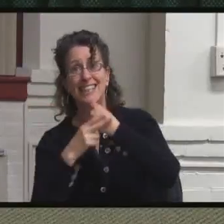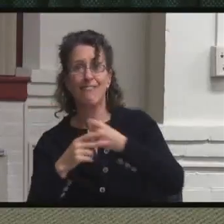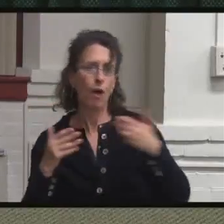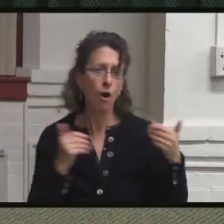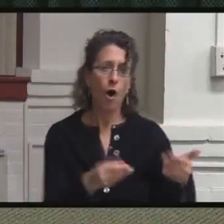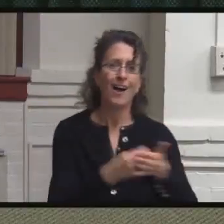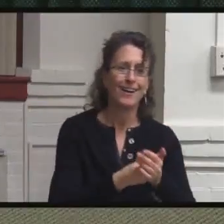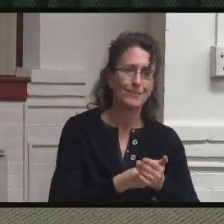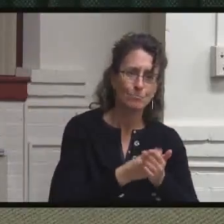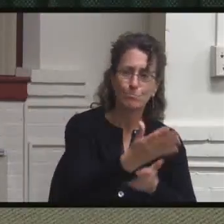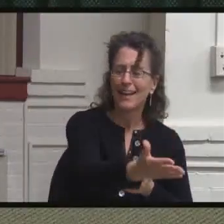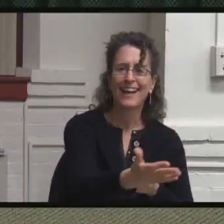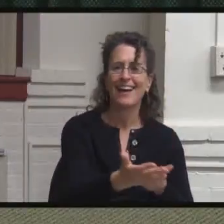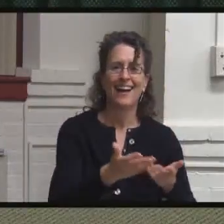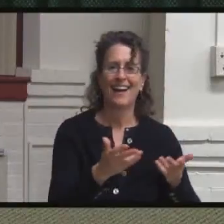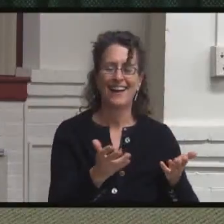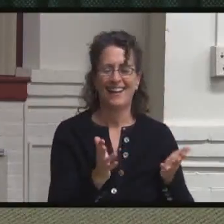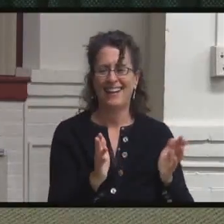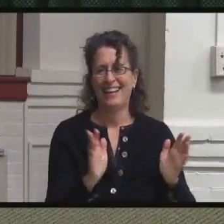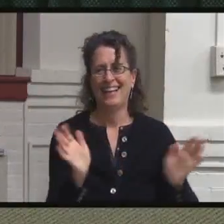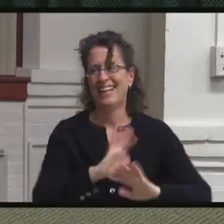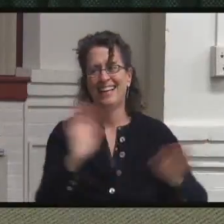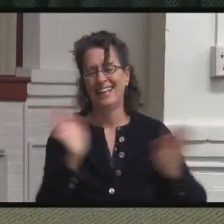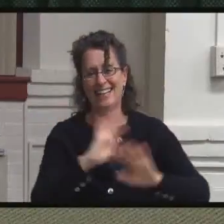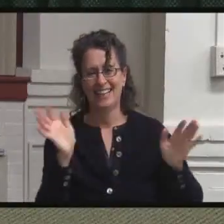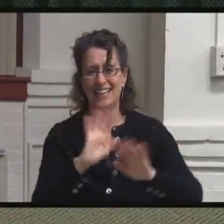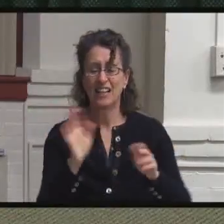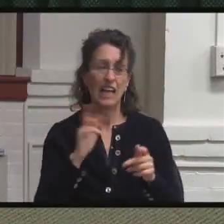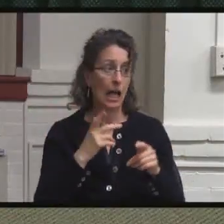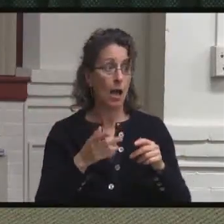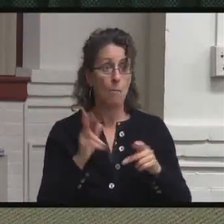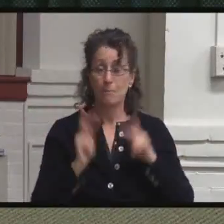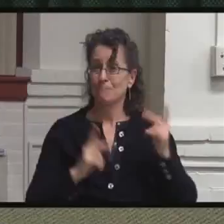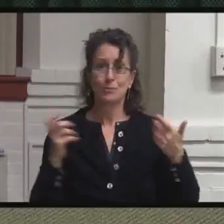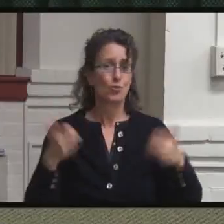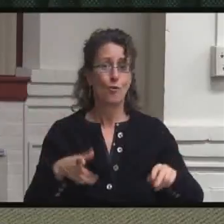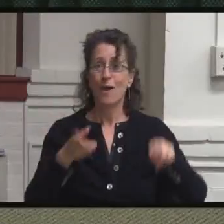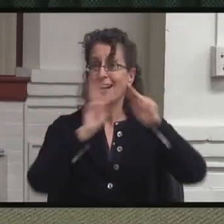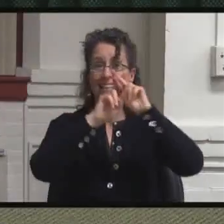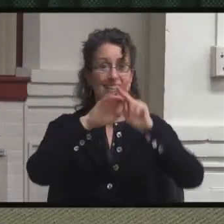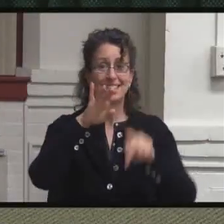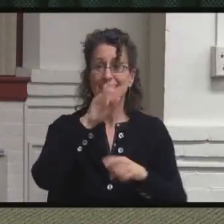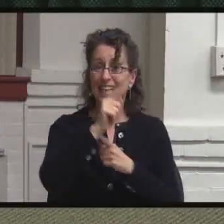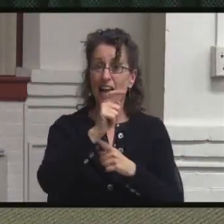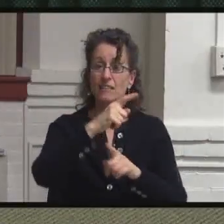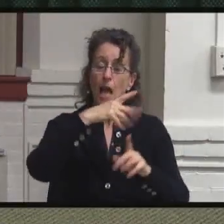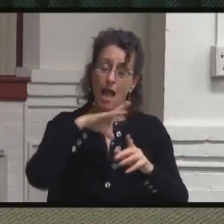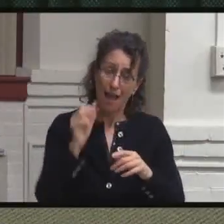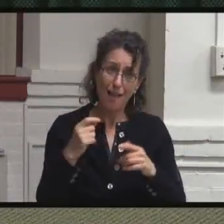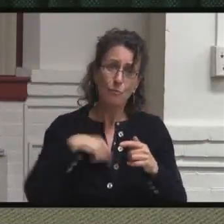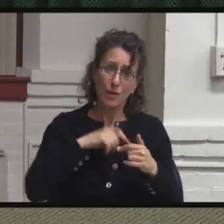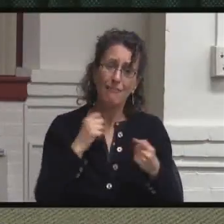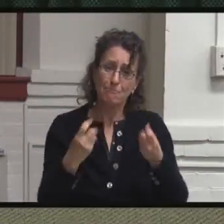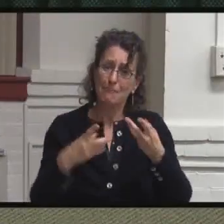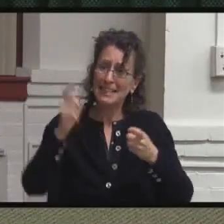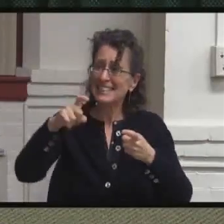raising taxes is a very difficult thing, and there's a lot of other capital needs that the town